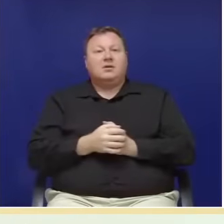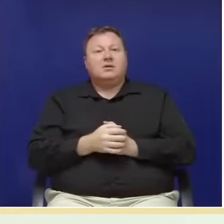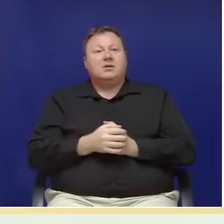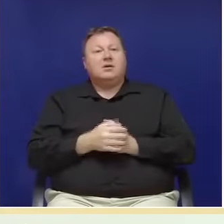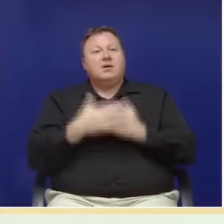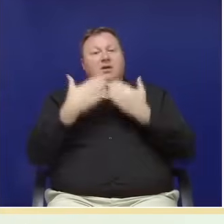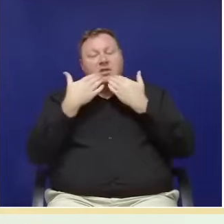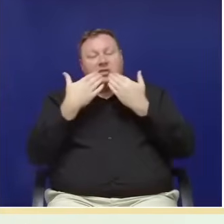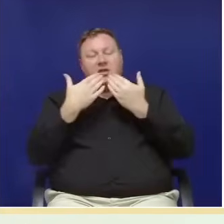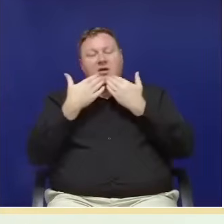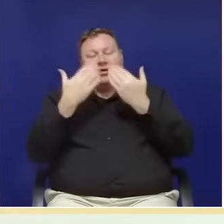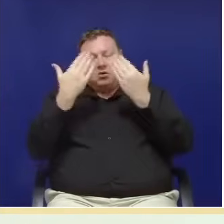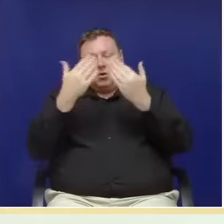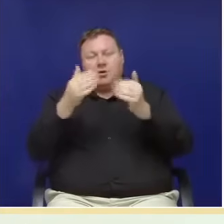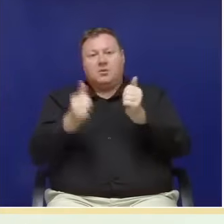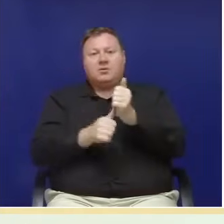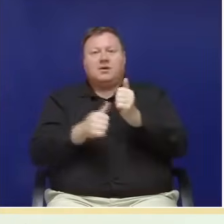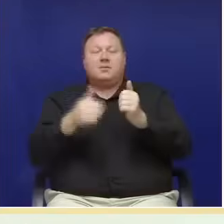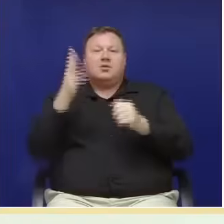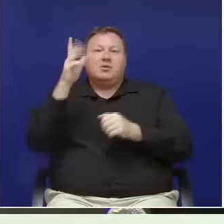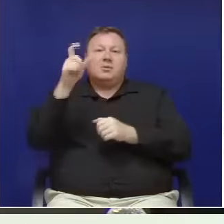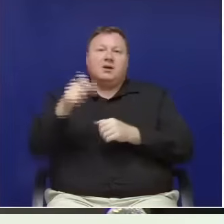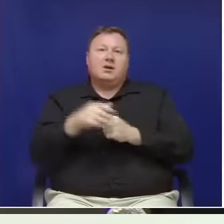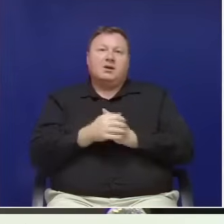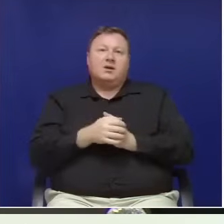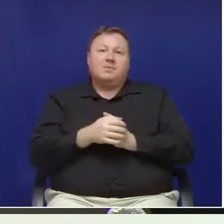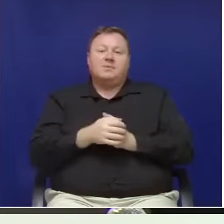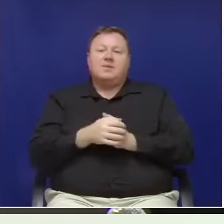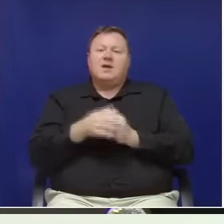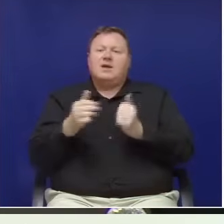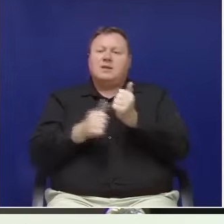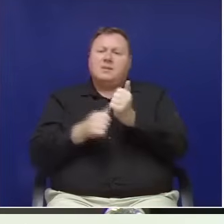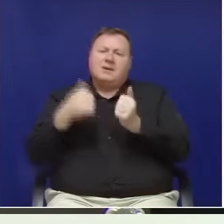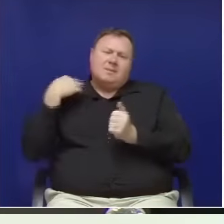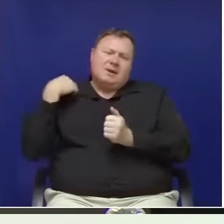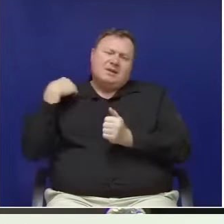Thank you, Honourable Deputy Speaker. Honourable Deputy Minister,